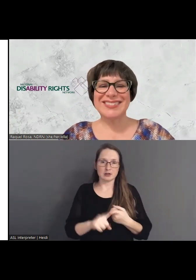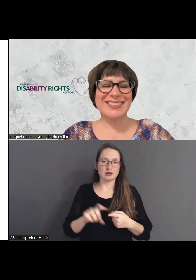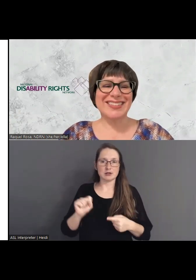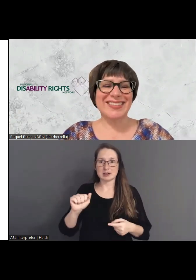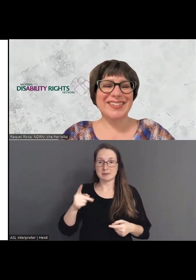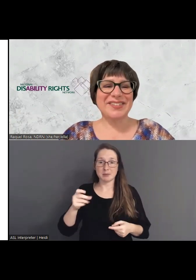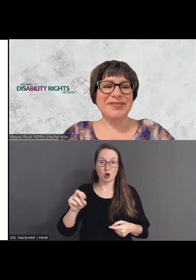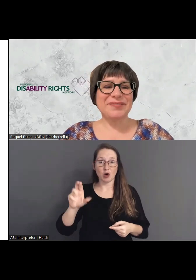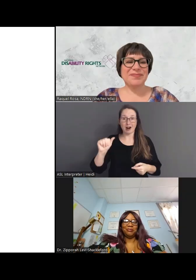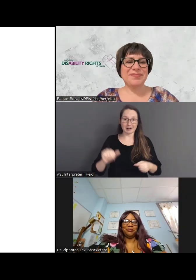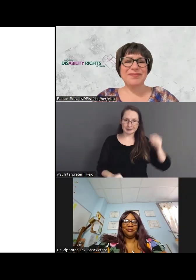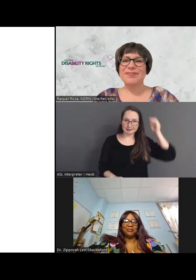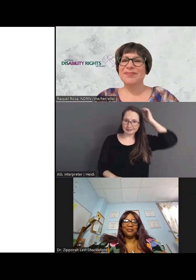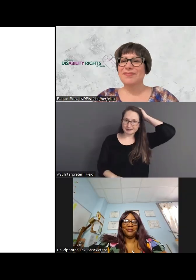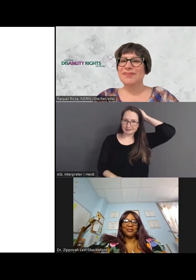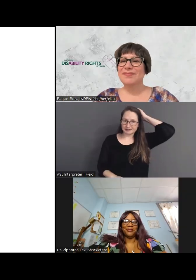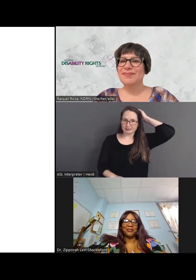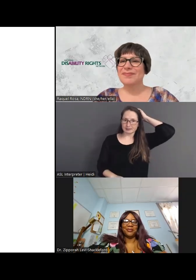Zipporah.